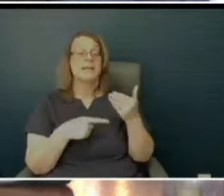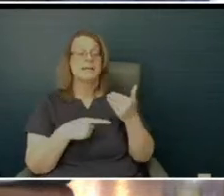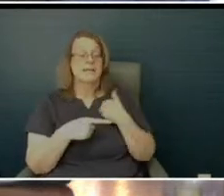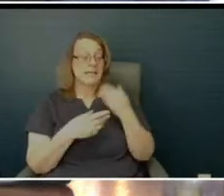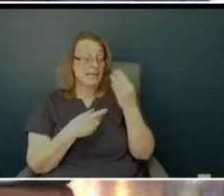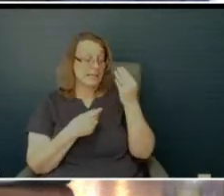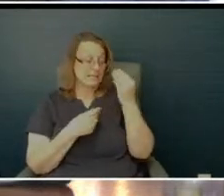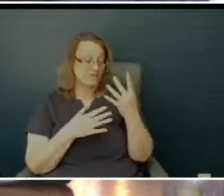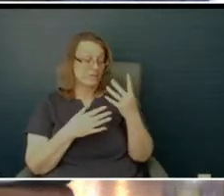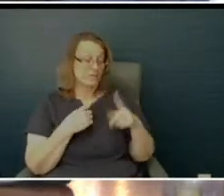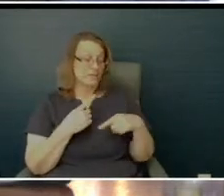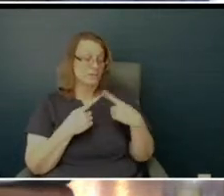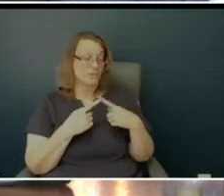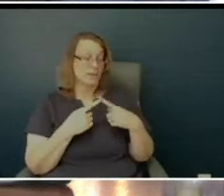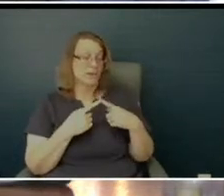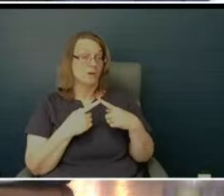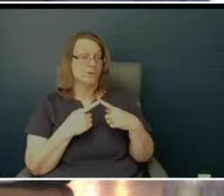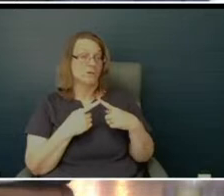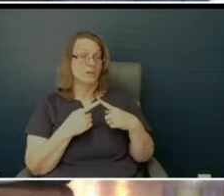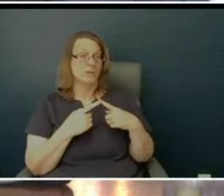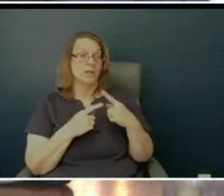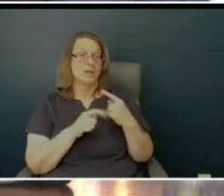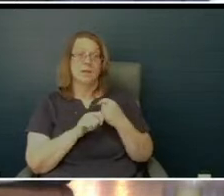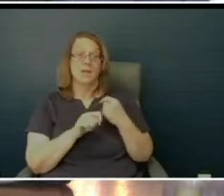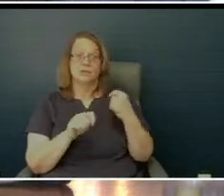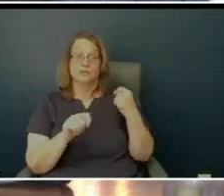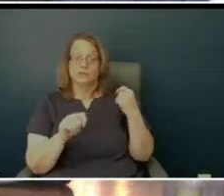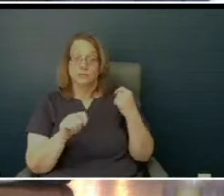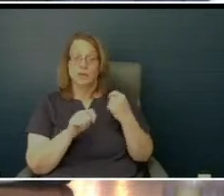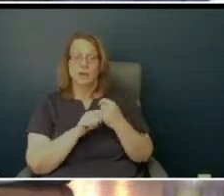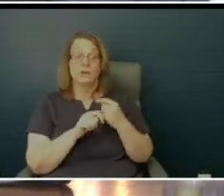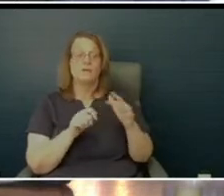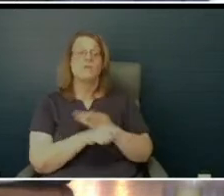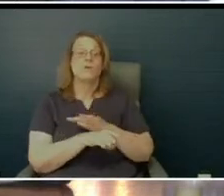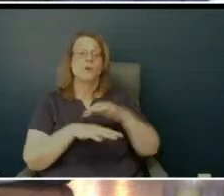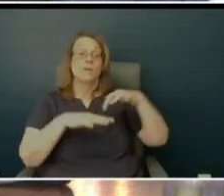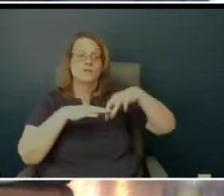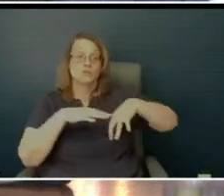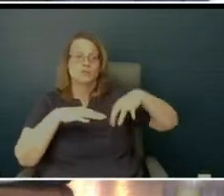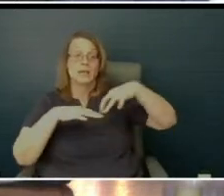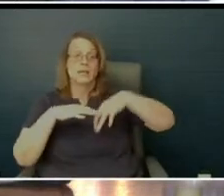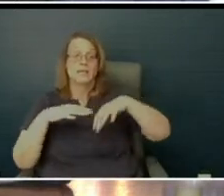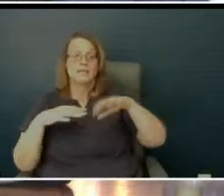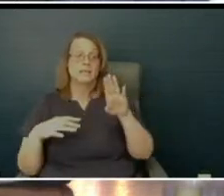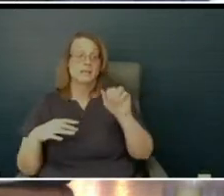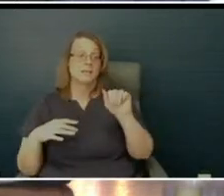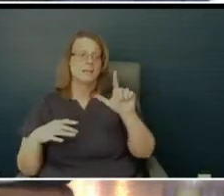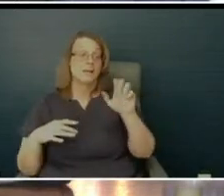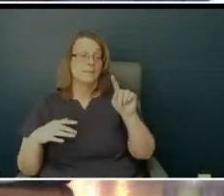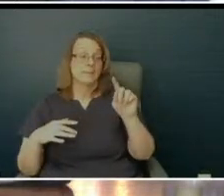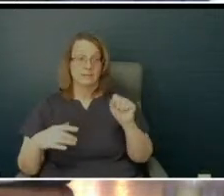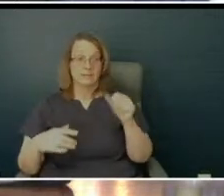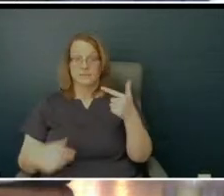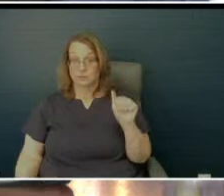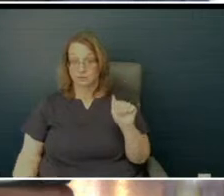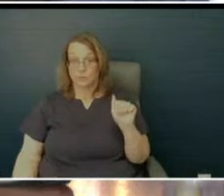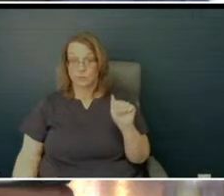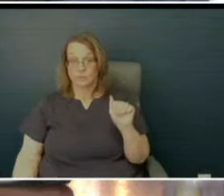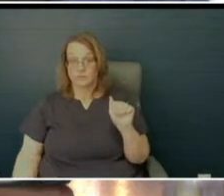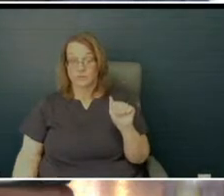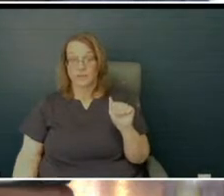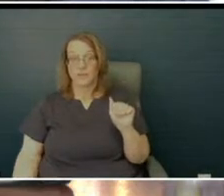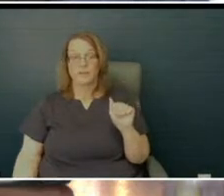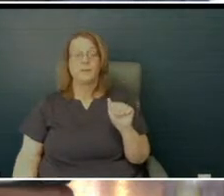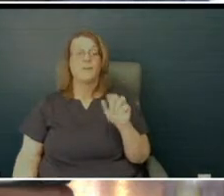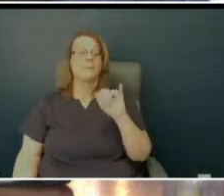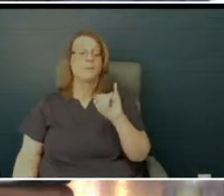about a truck supposedly full of shredded ballots in Georgia that was in the custody of an ICE